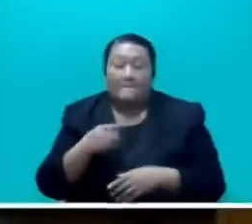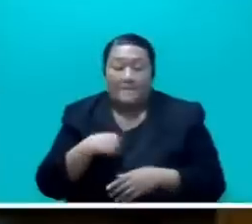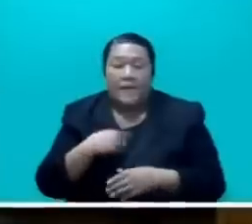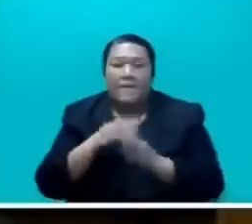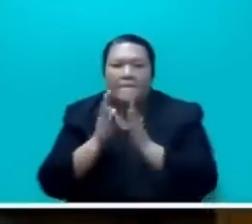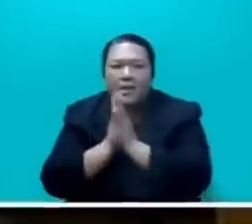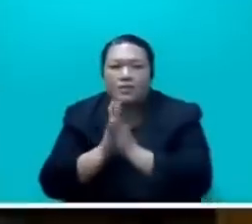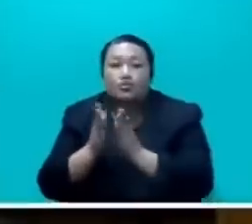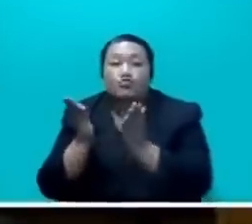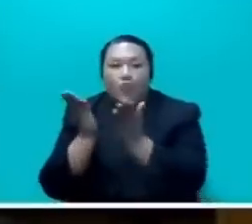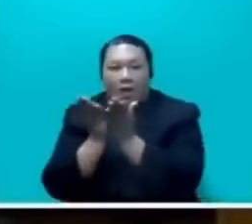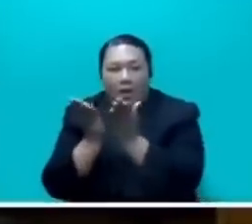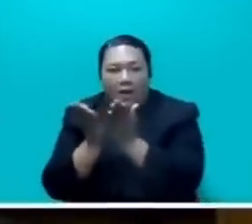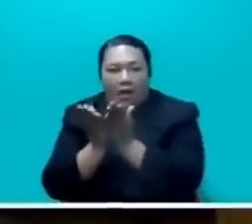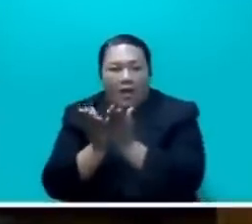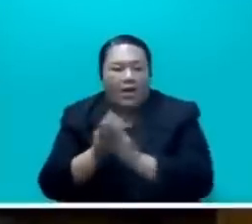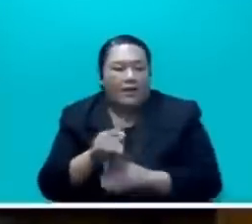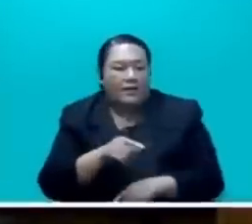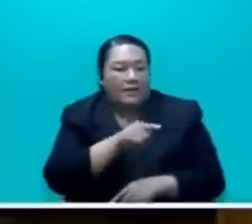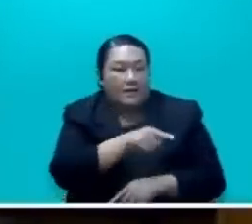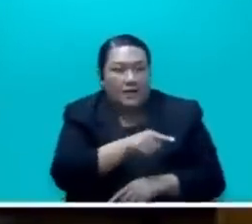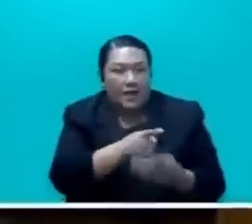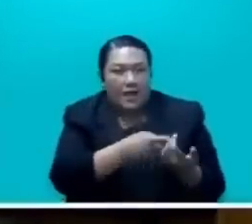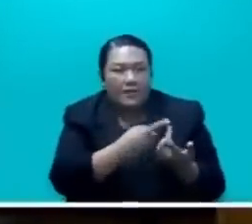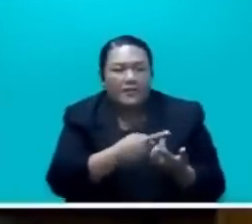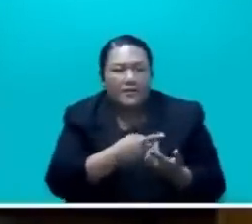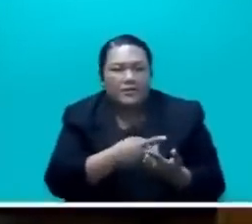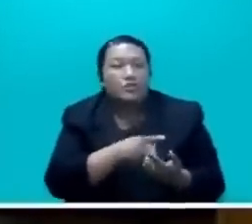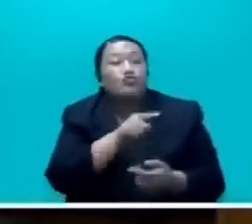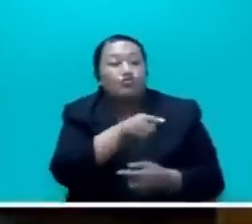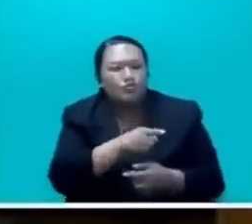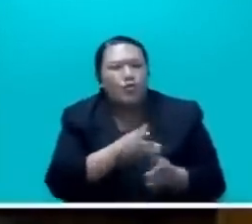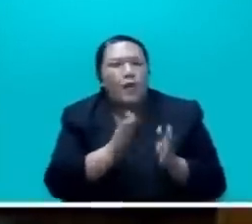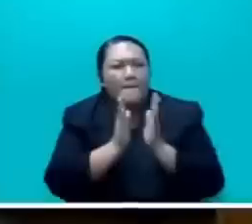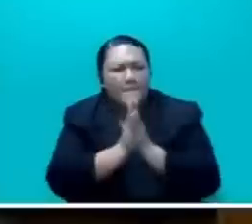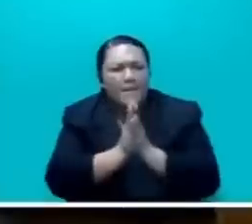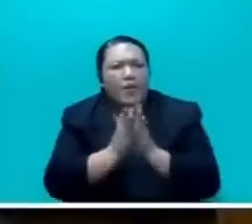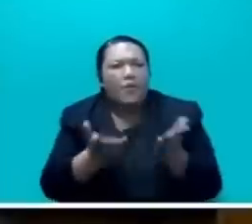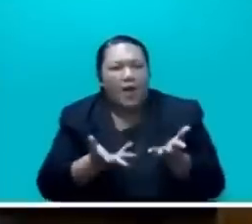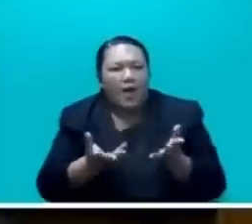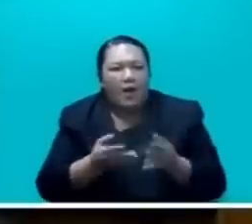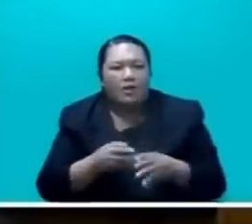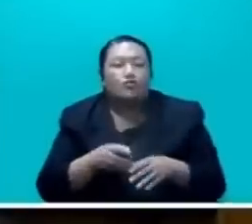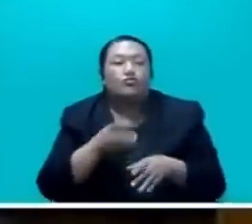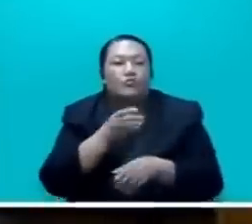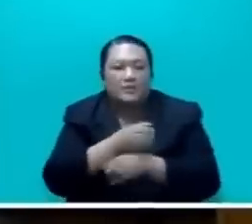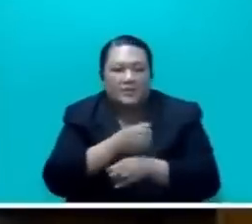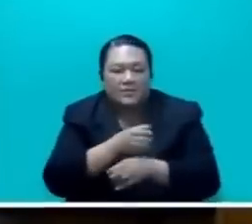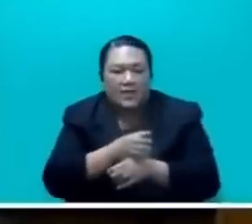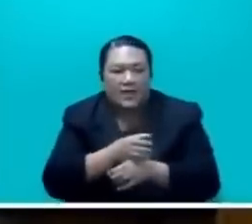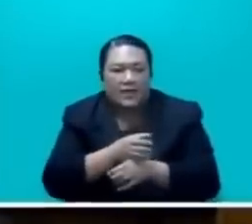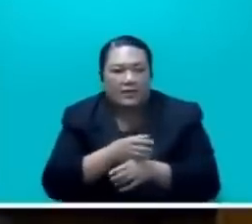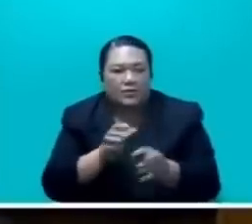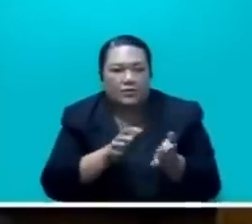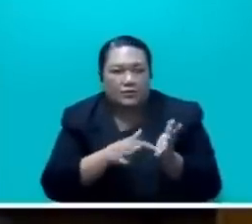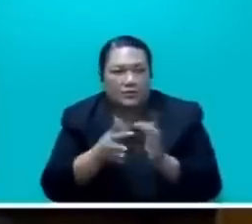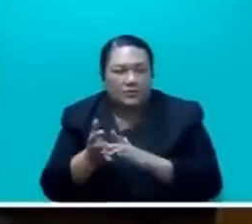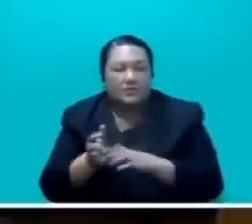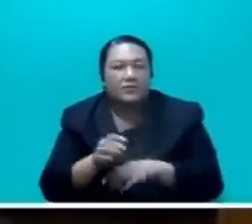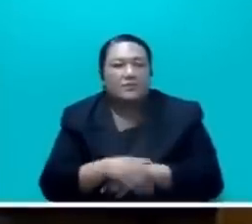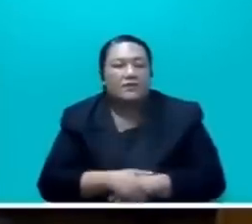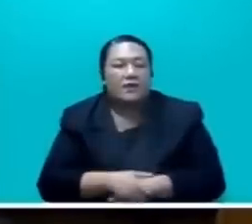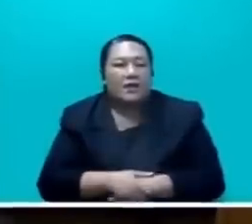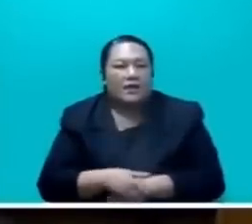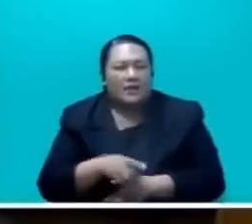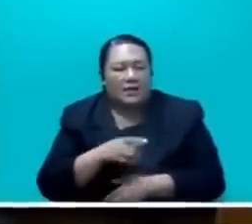Jesus. We started talking and they decided to agree to just fellowship together